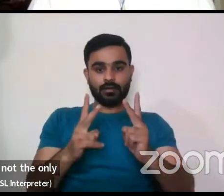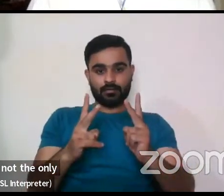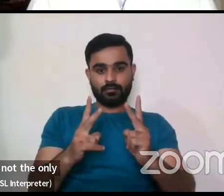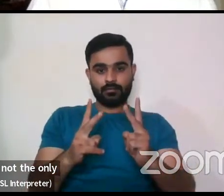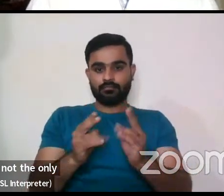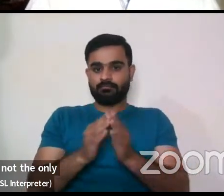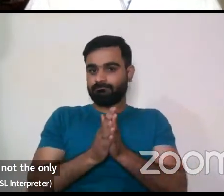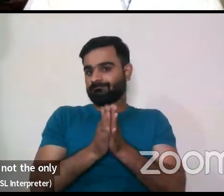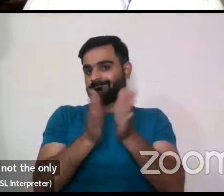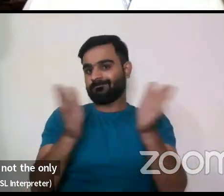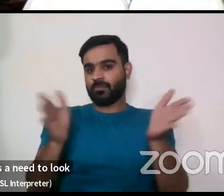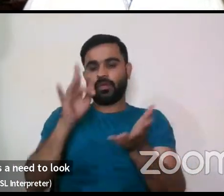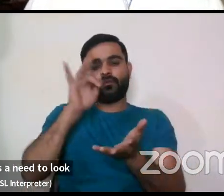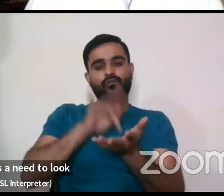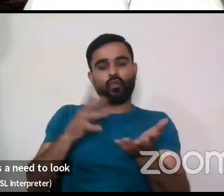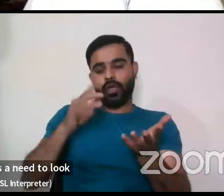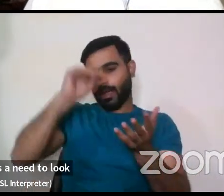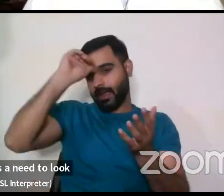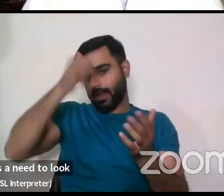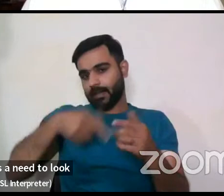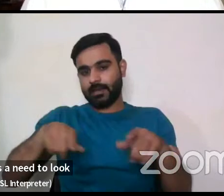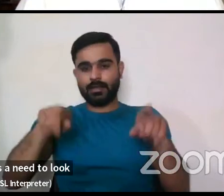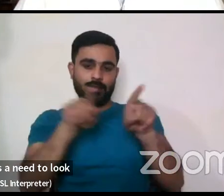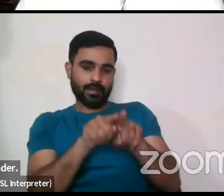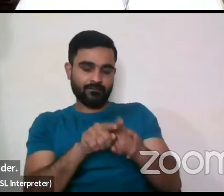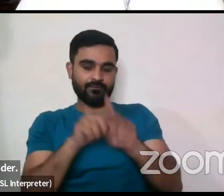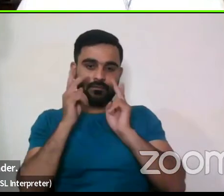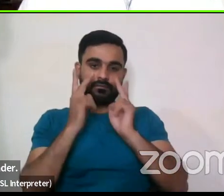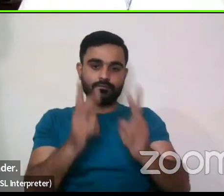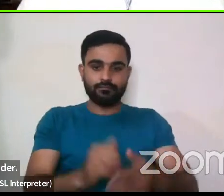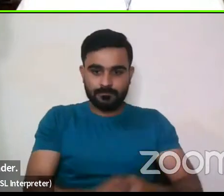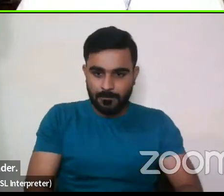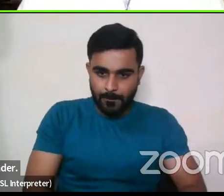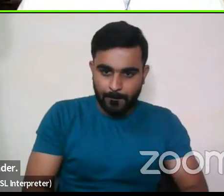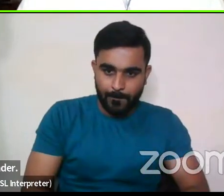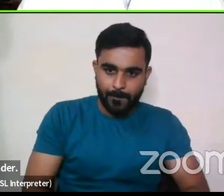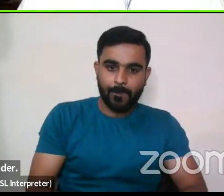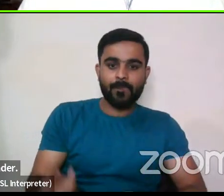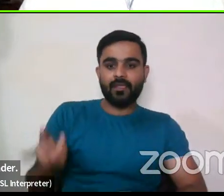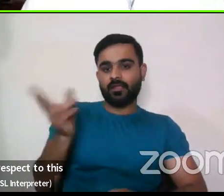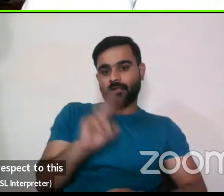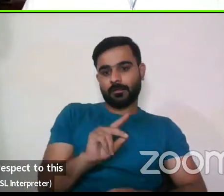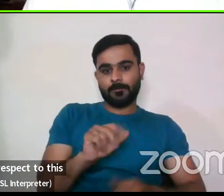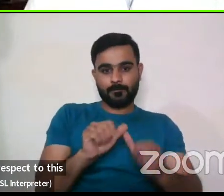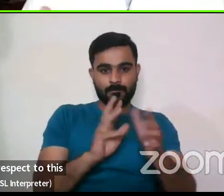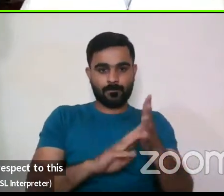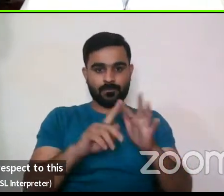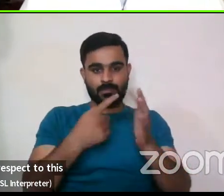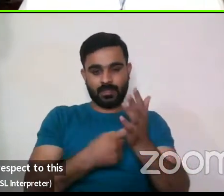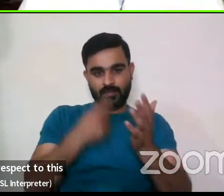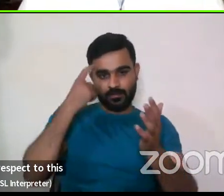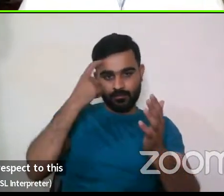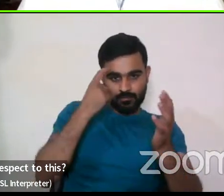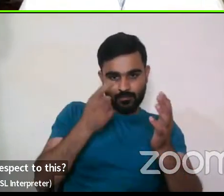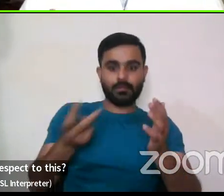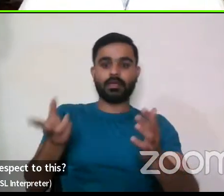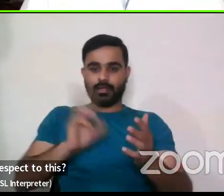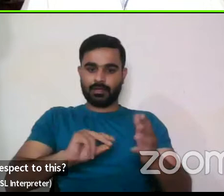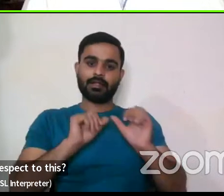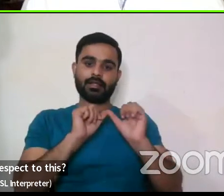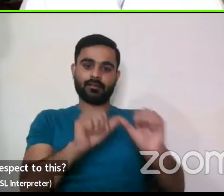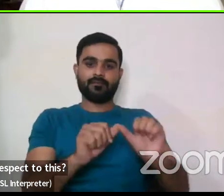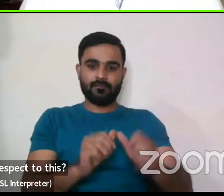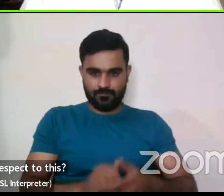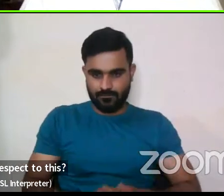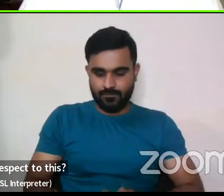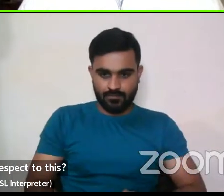broader? Where do you think India lies with respect to this? So I'll again borrow from Amber's thoughts and the book, by the way. I think she